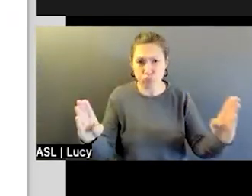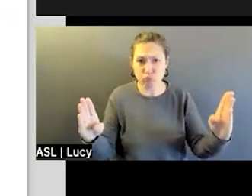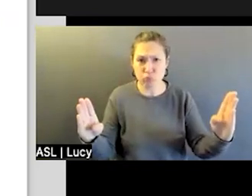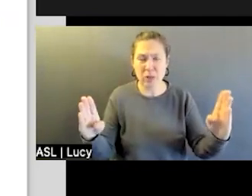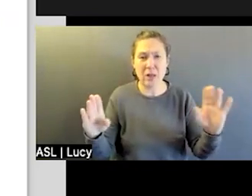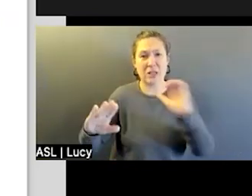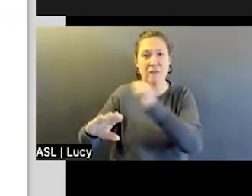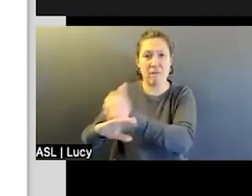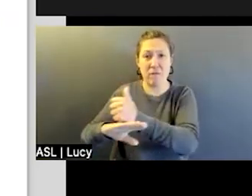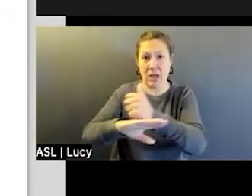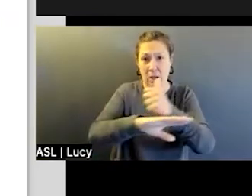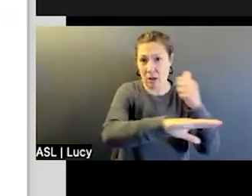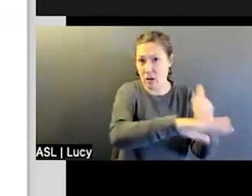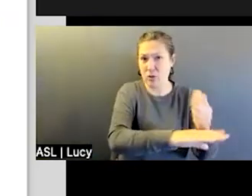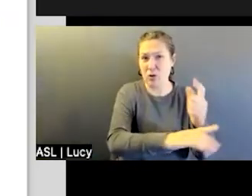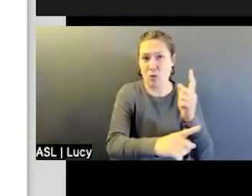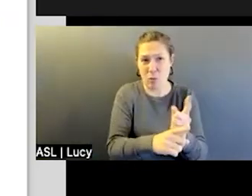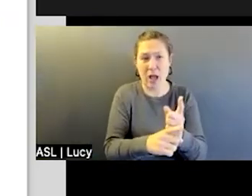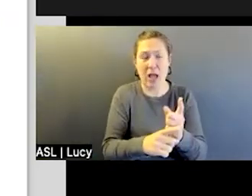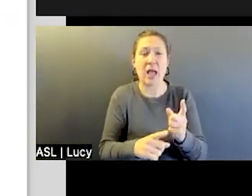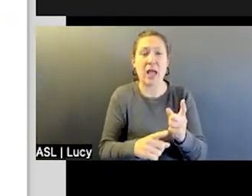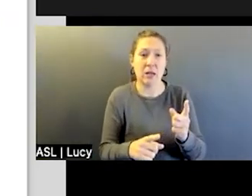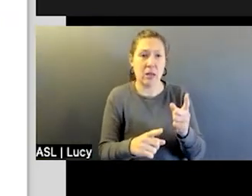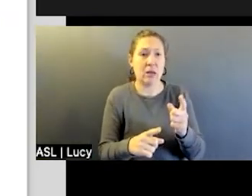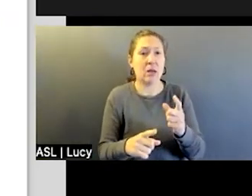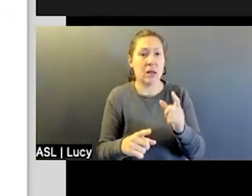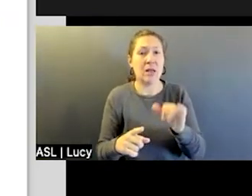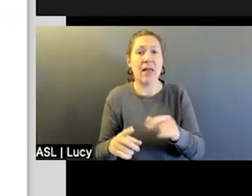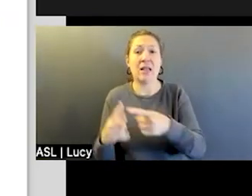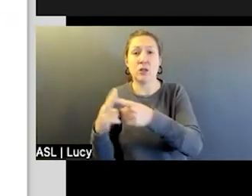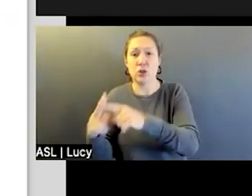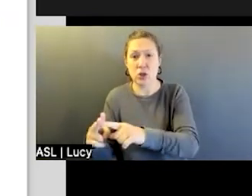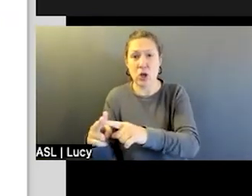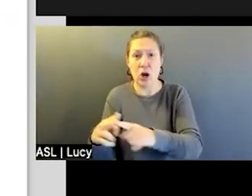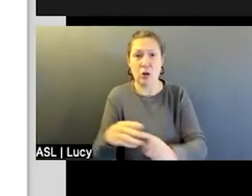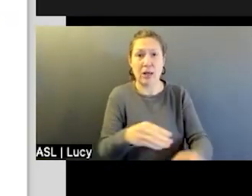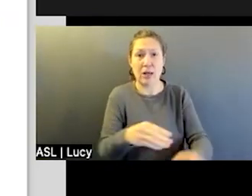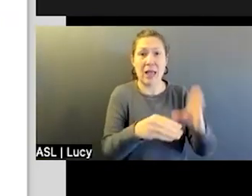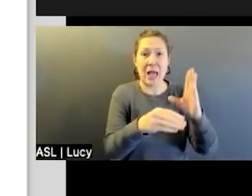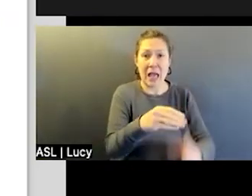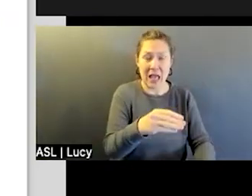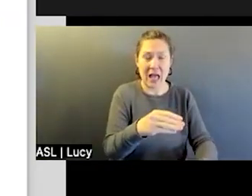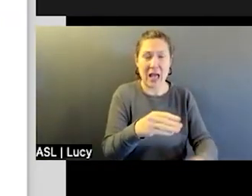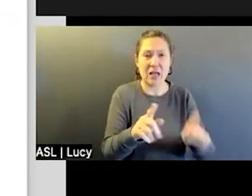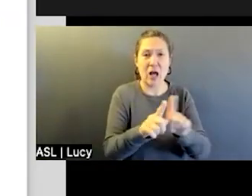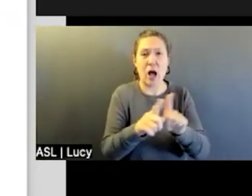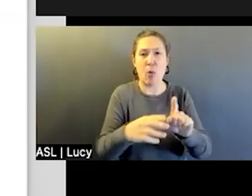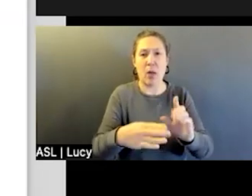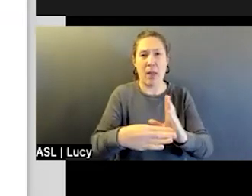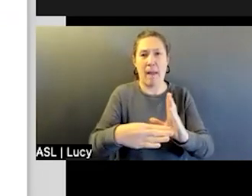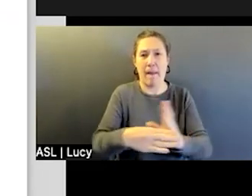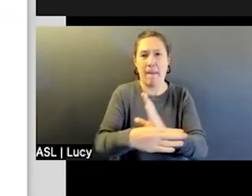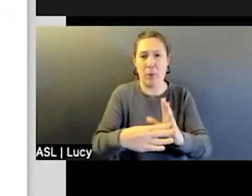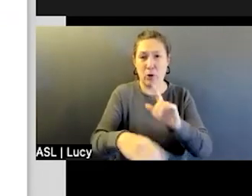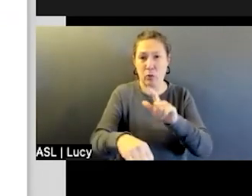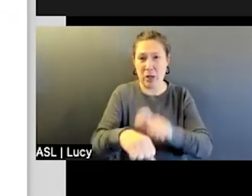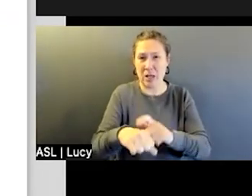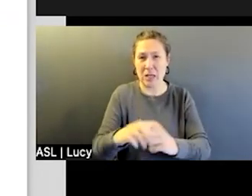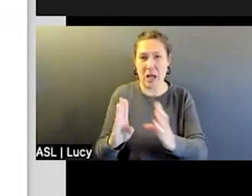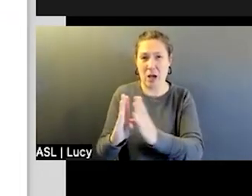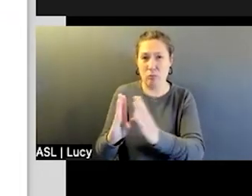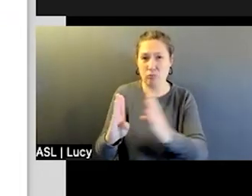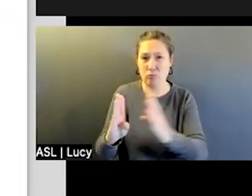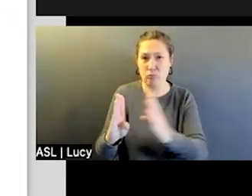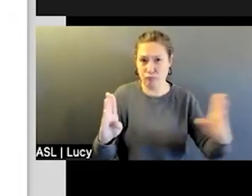cases. The start, the end of the mid part, the transitioning part from a flight to another of the journey.